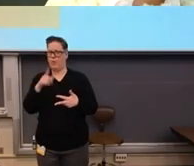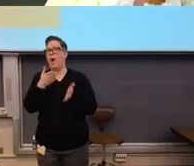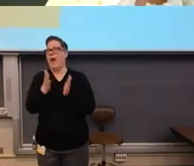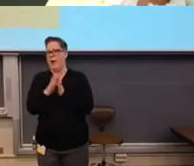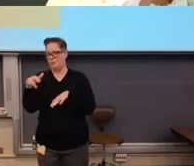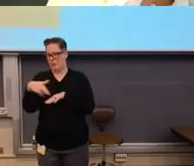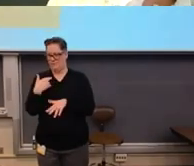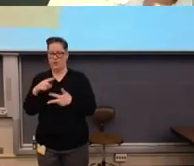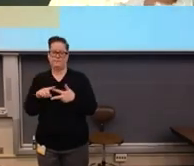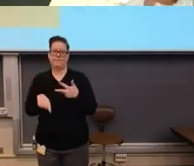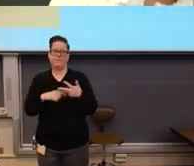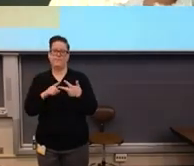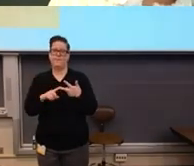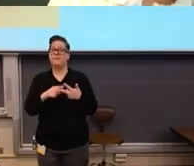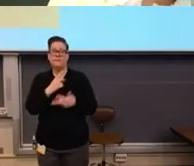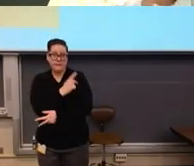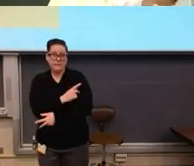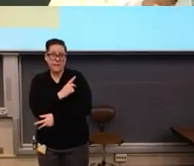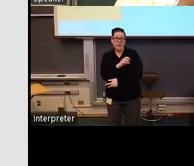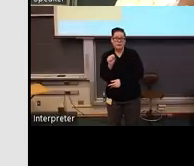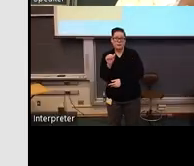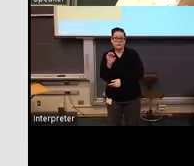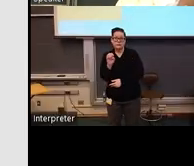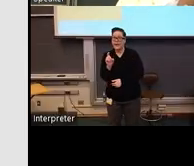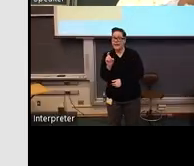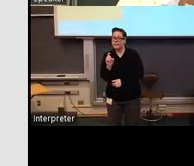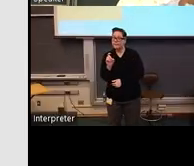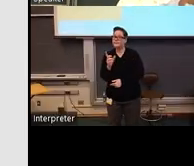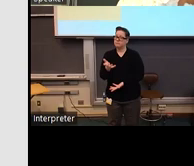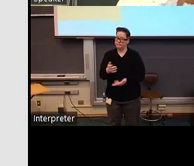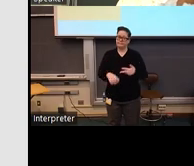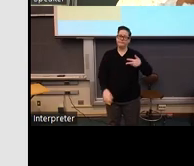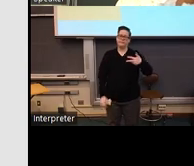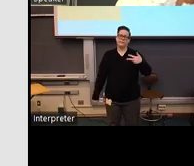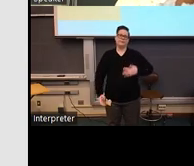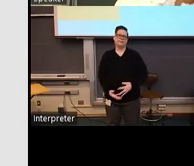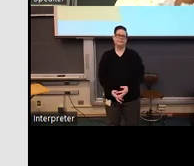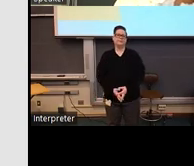patient, the seminal question is the patient safe? Okay.